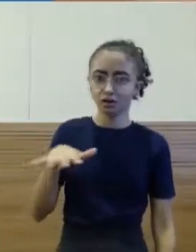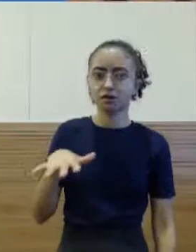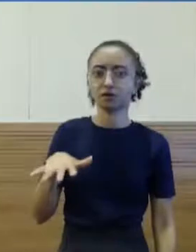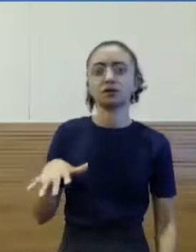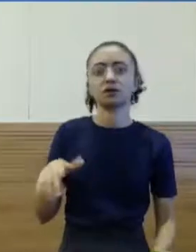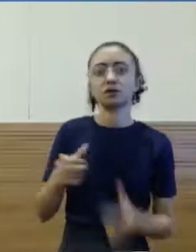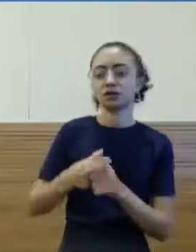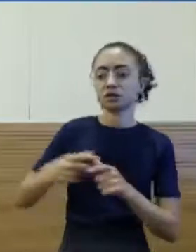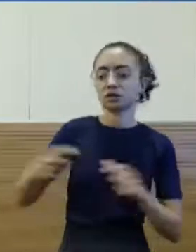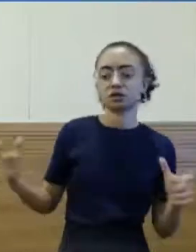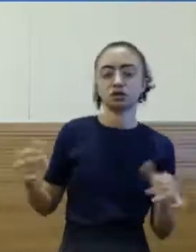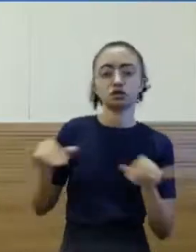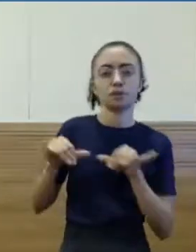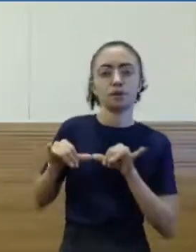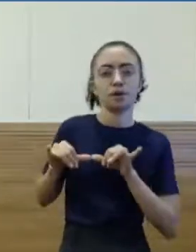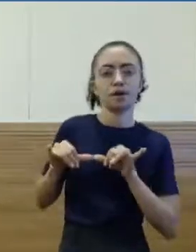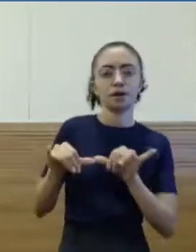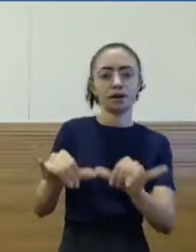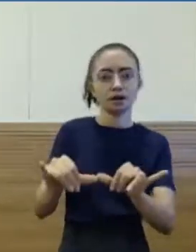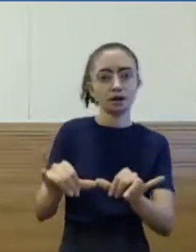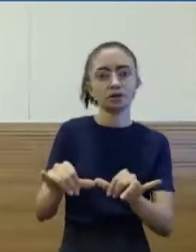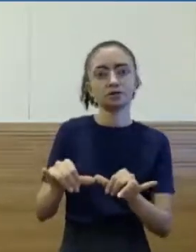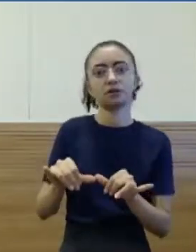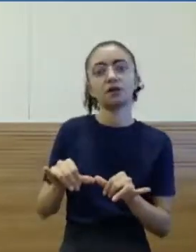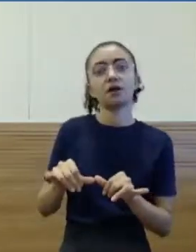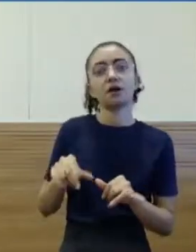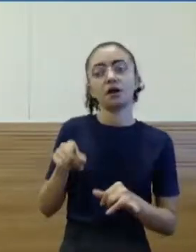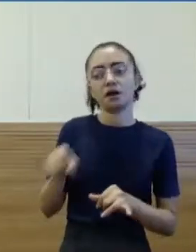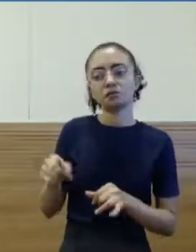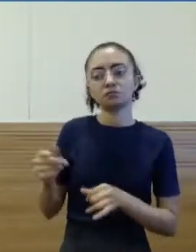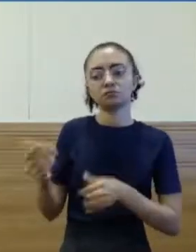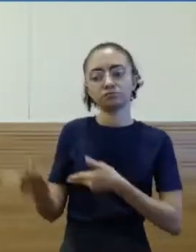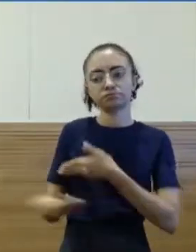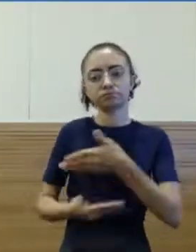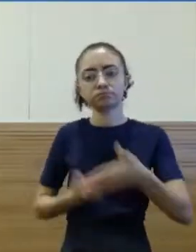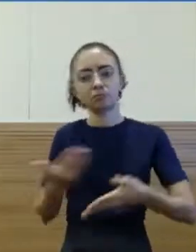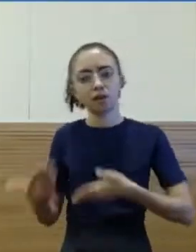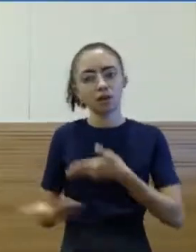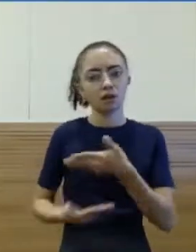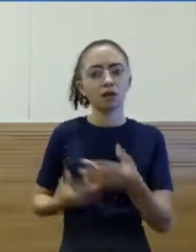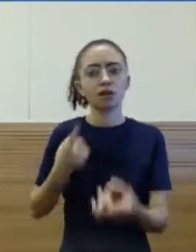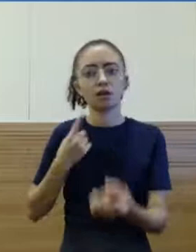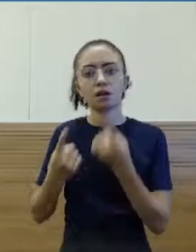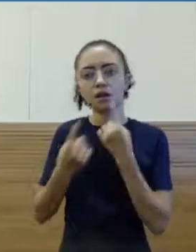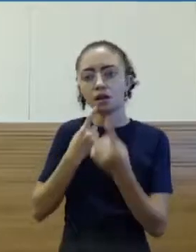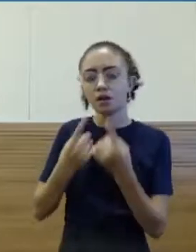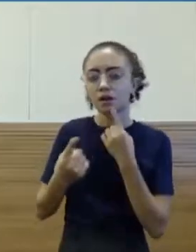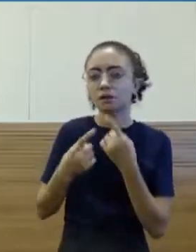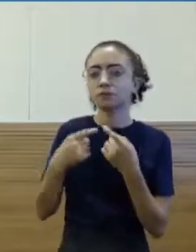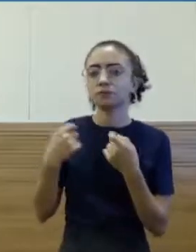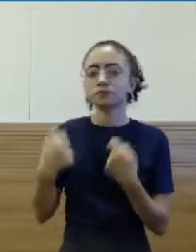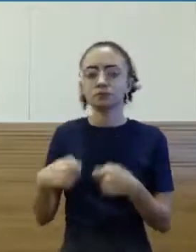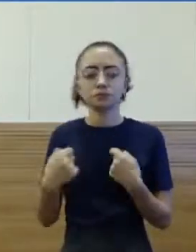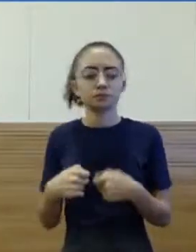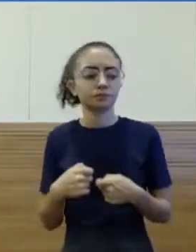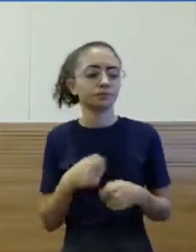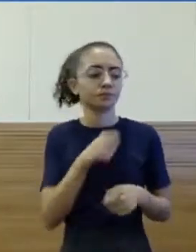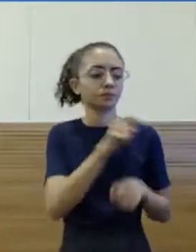large supermarket companies, and so there are ways to have other